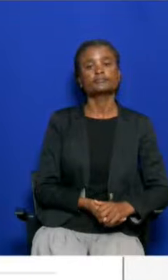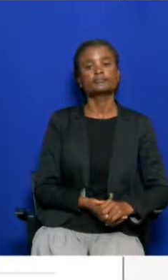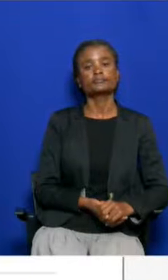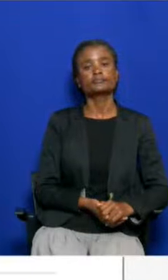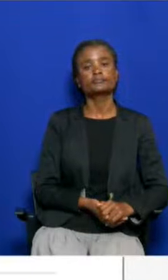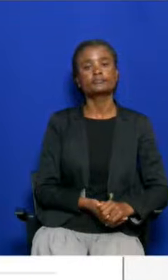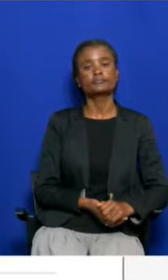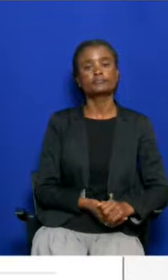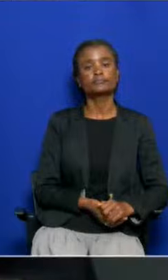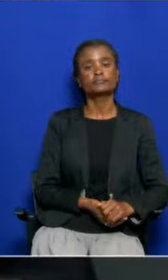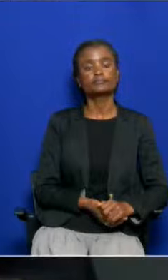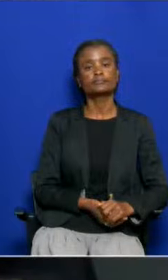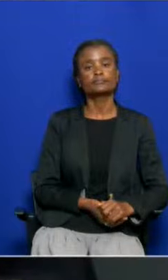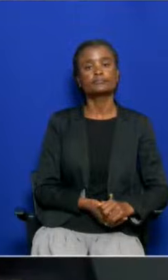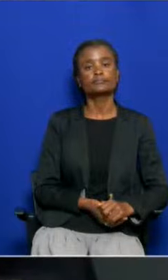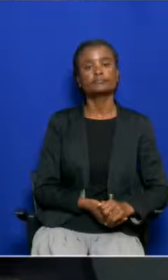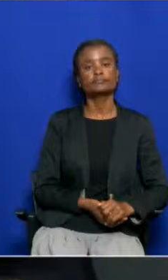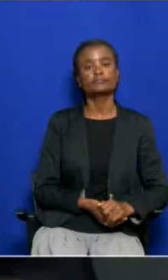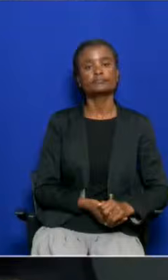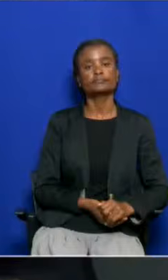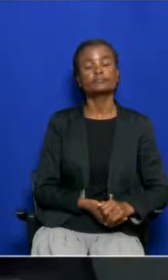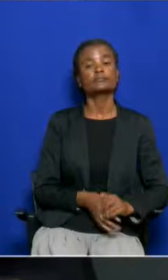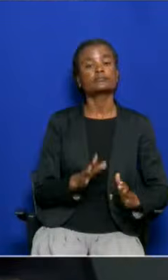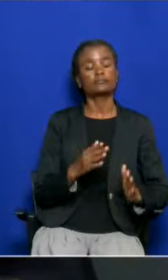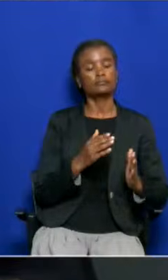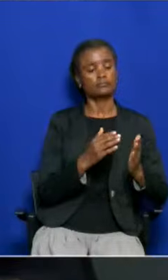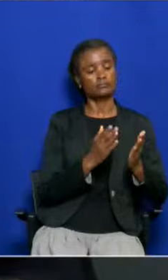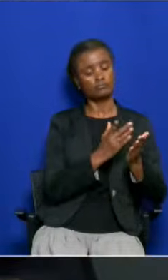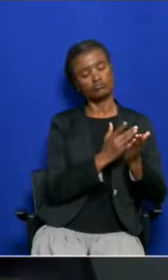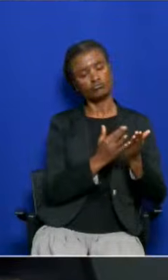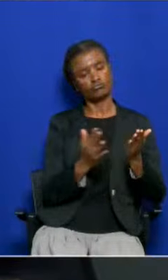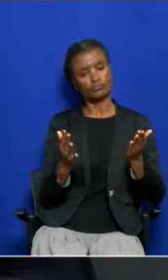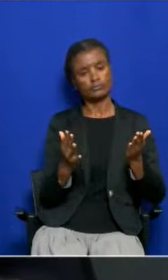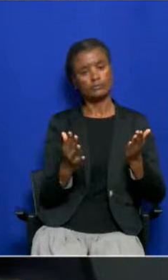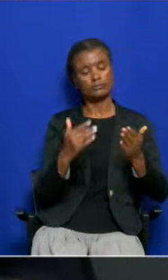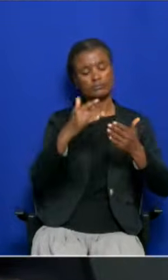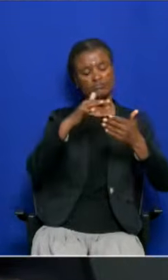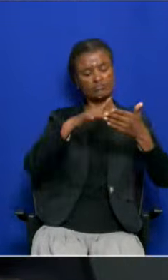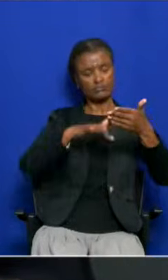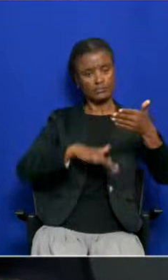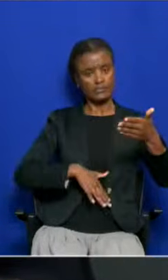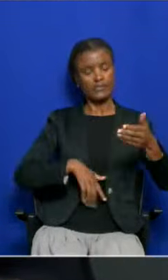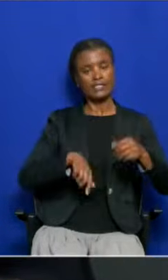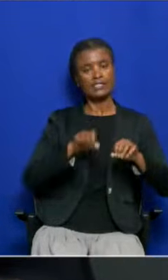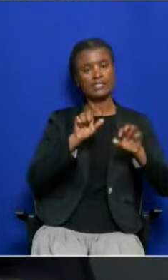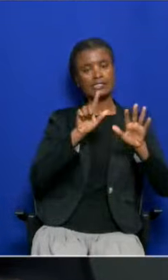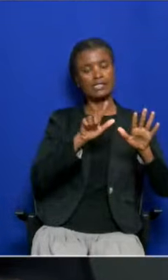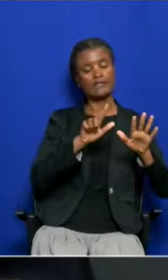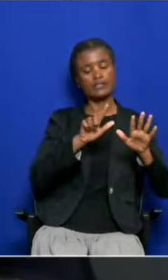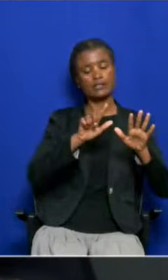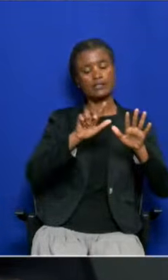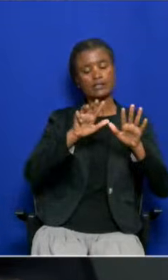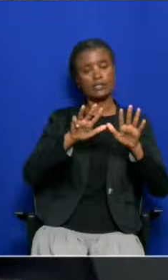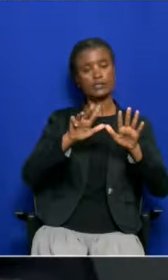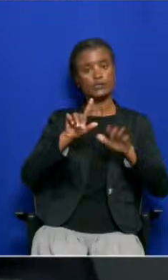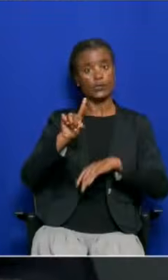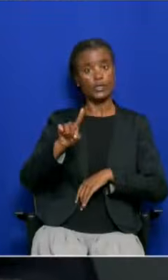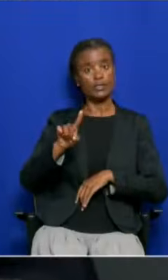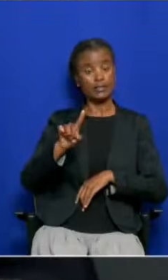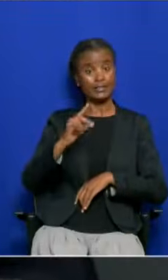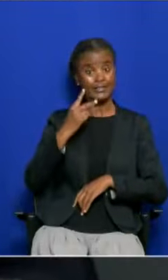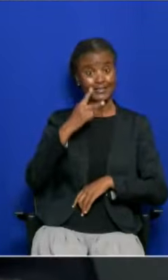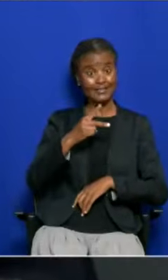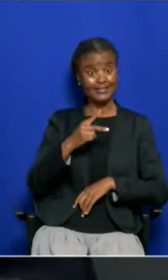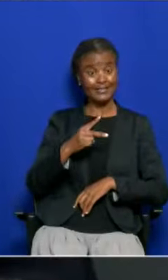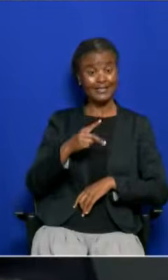page 791, all the way from 788 to 791, you'll see that on that day, you